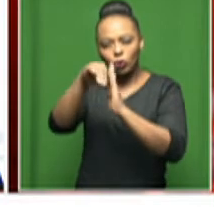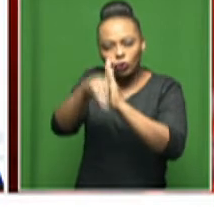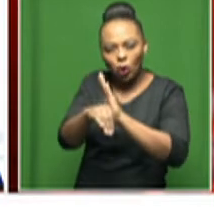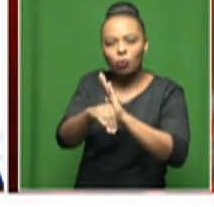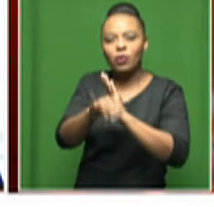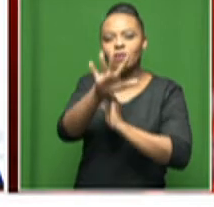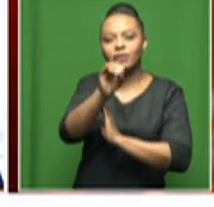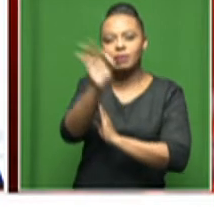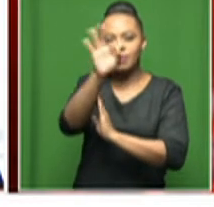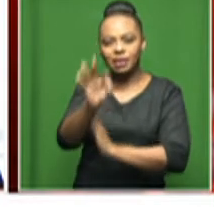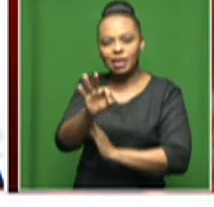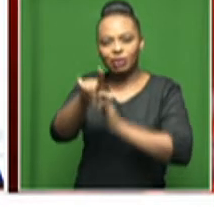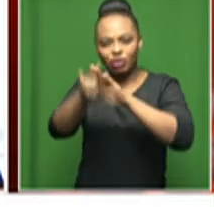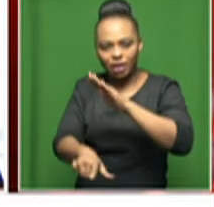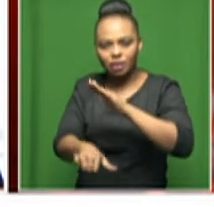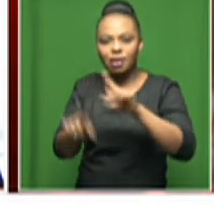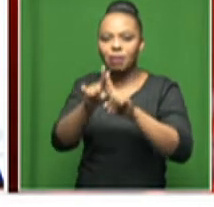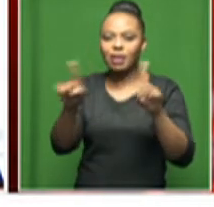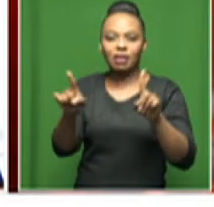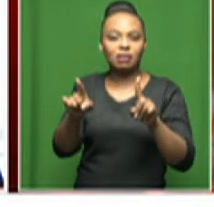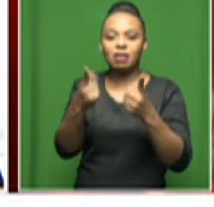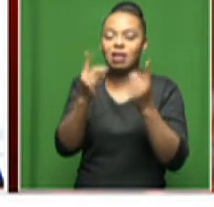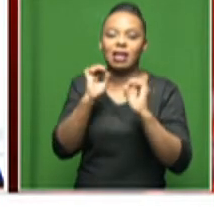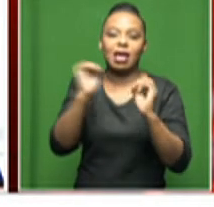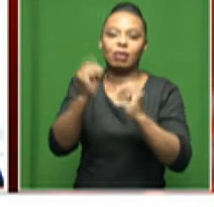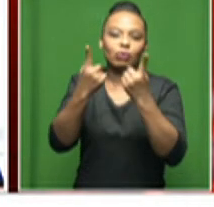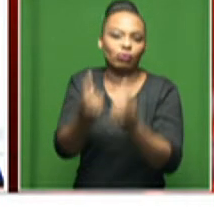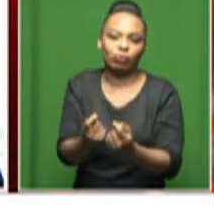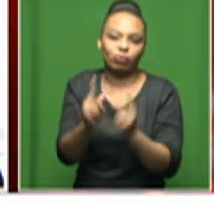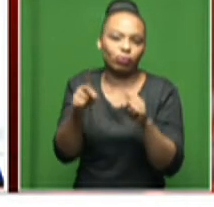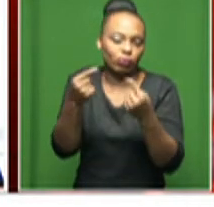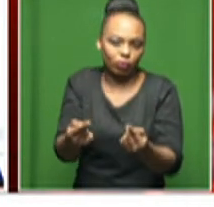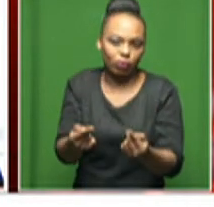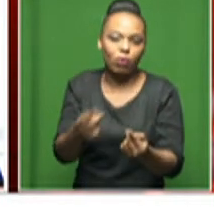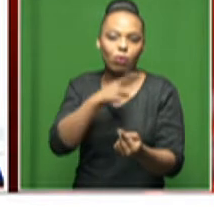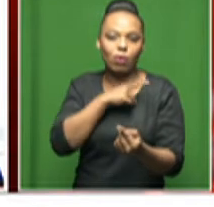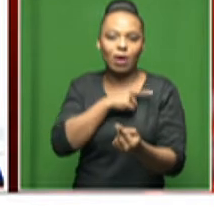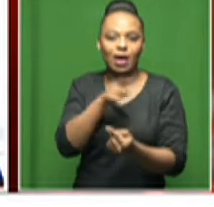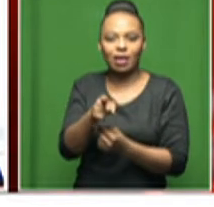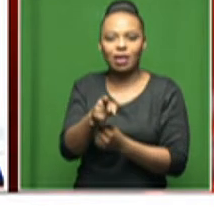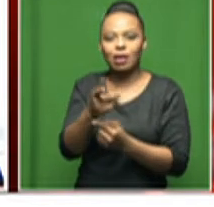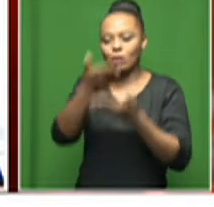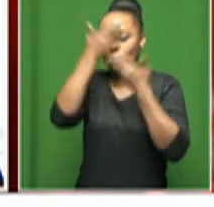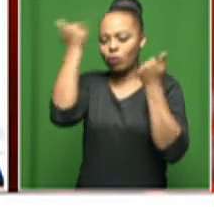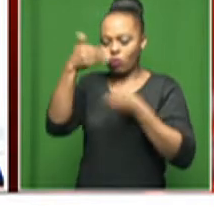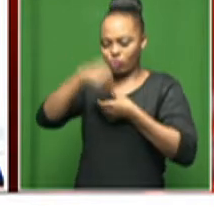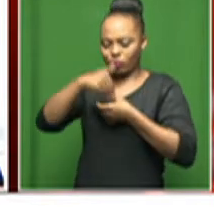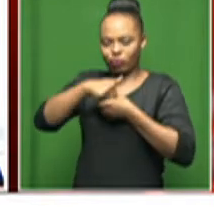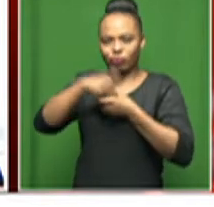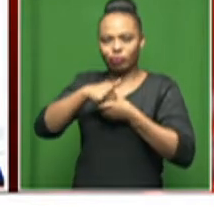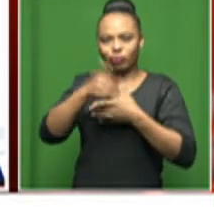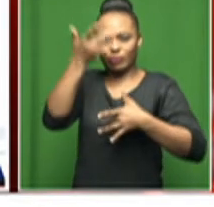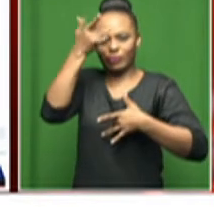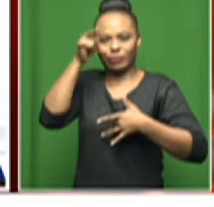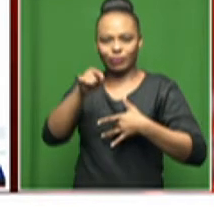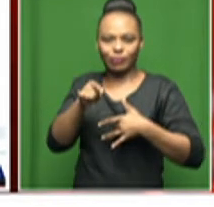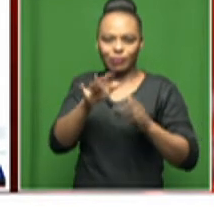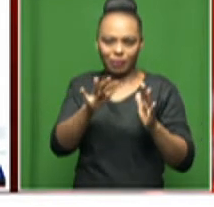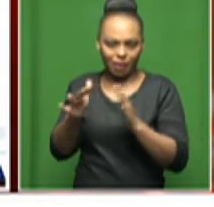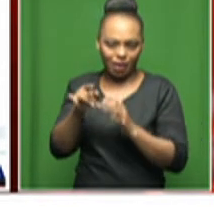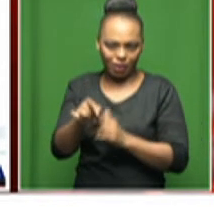50% reduction, but there isn't much to be made between a 50 and 60% because of the uncertainty bounds of the estimates that surround